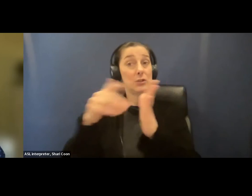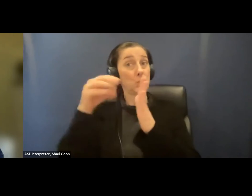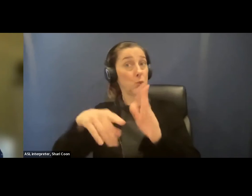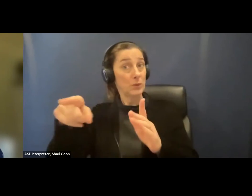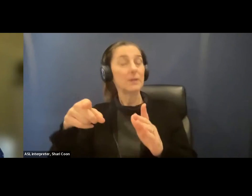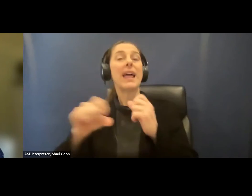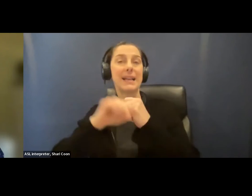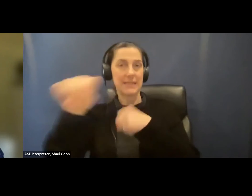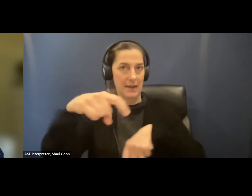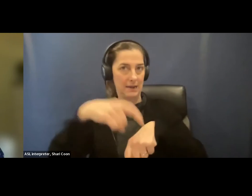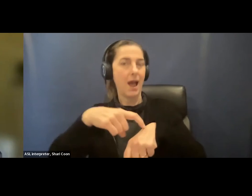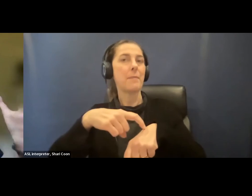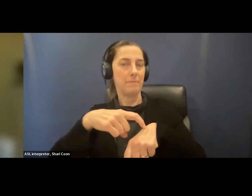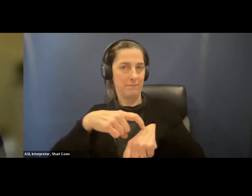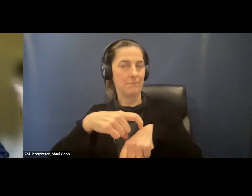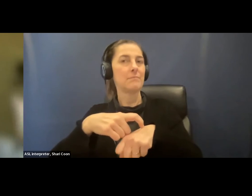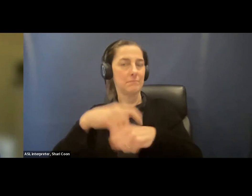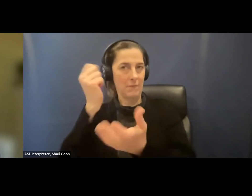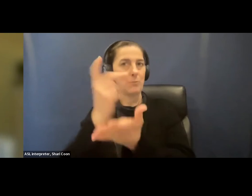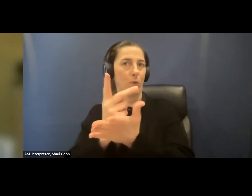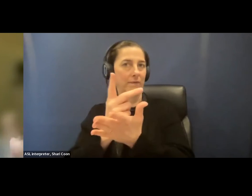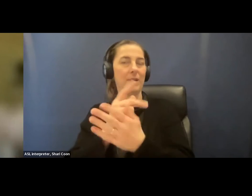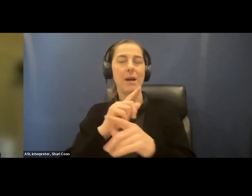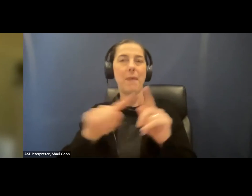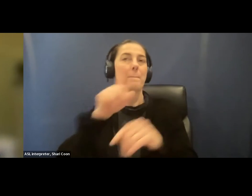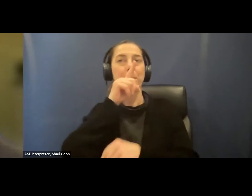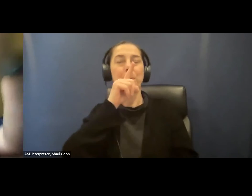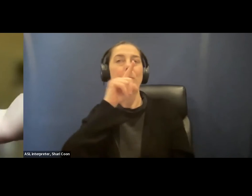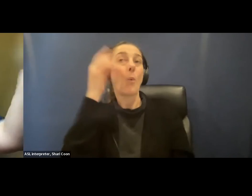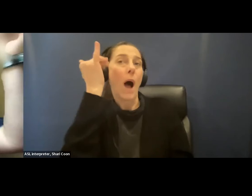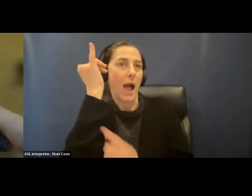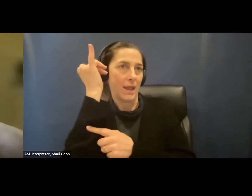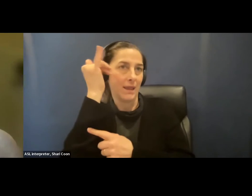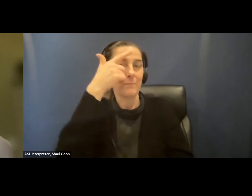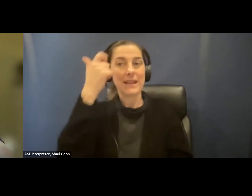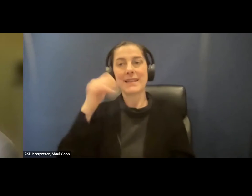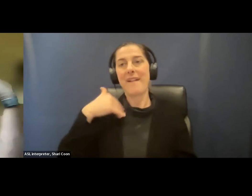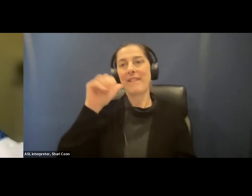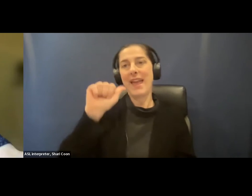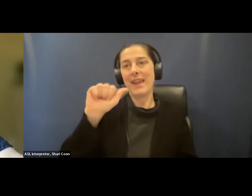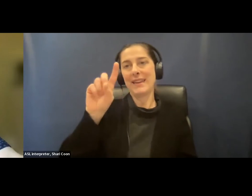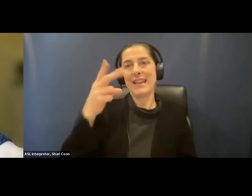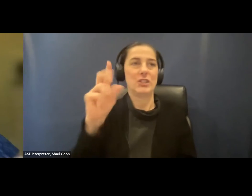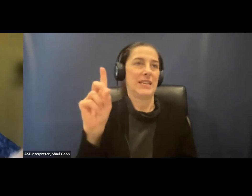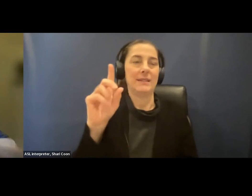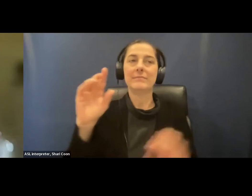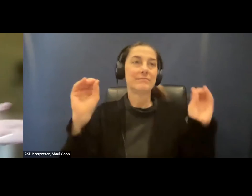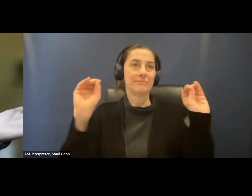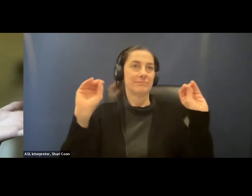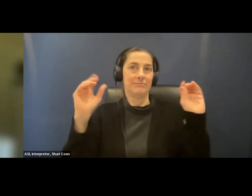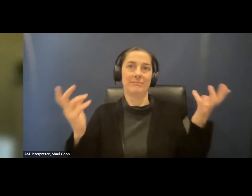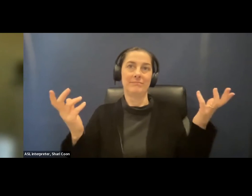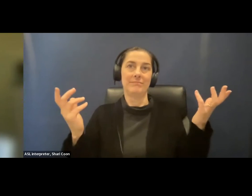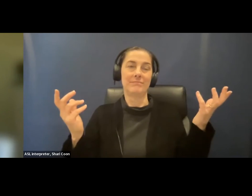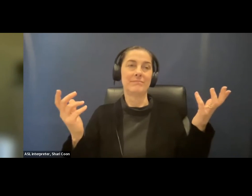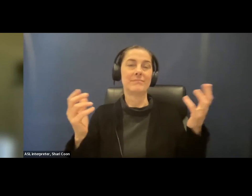So making sure to not single out those students that you know have disabilities and you know have accommodations, but saying it to